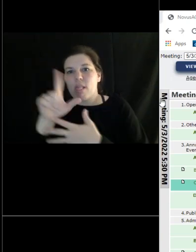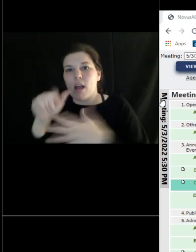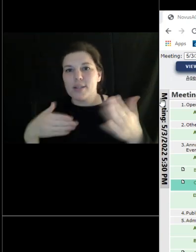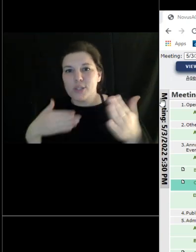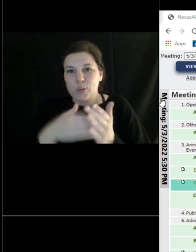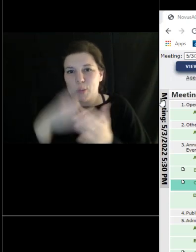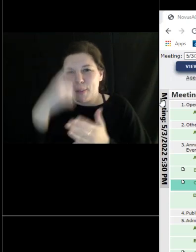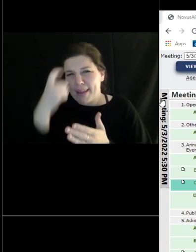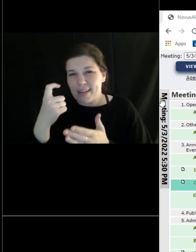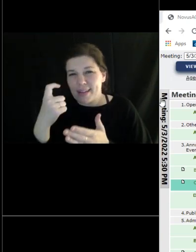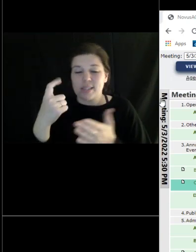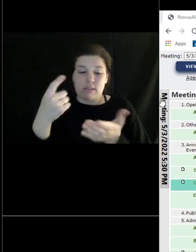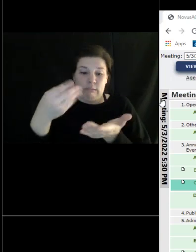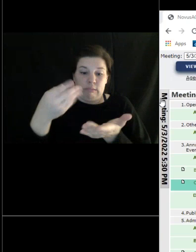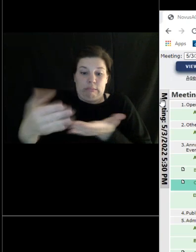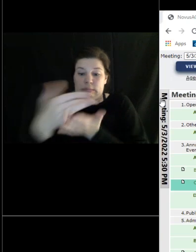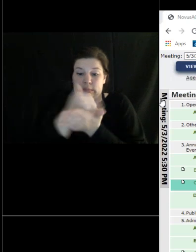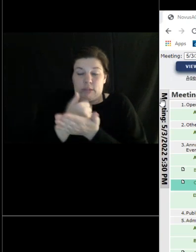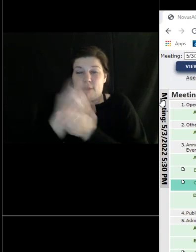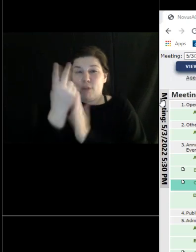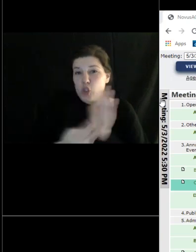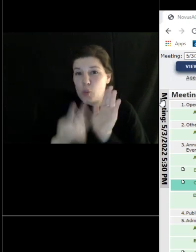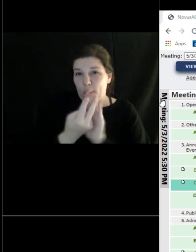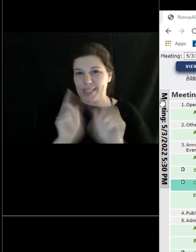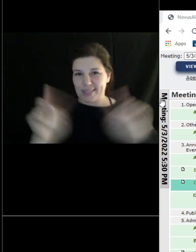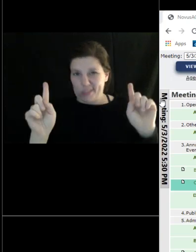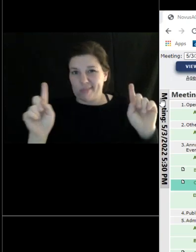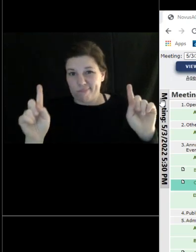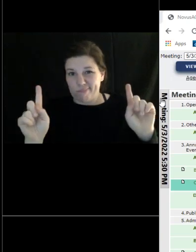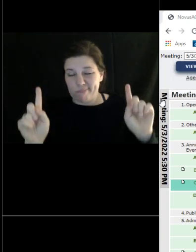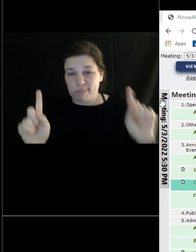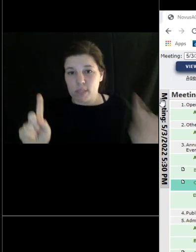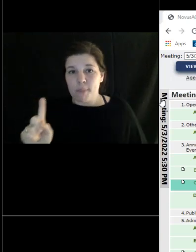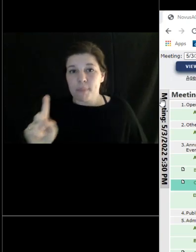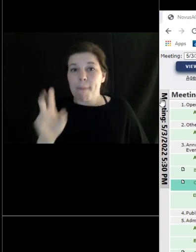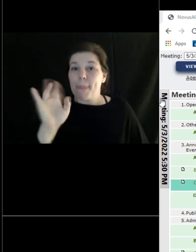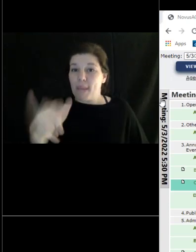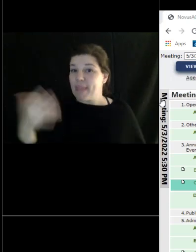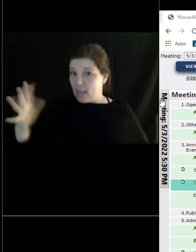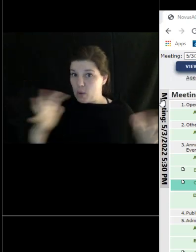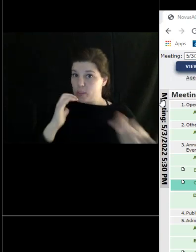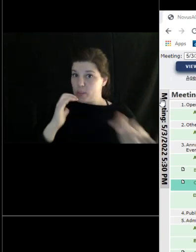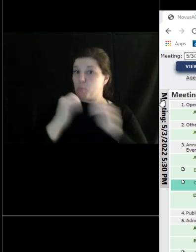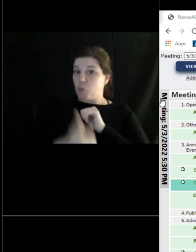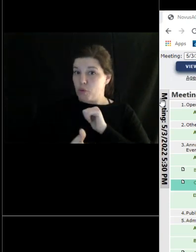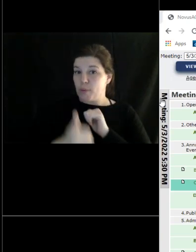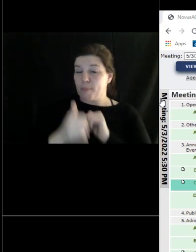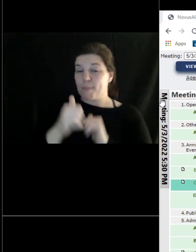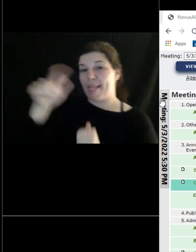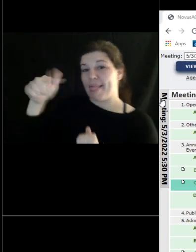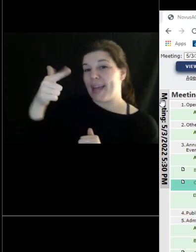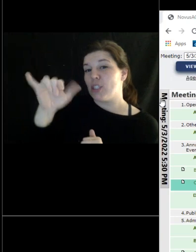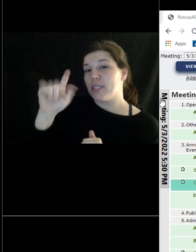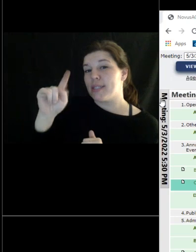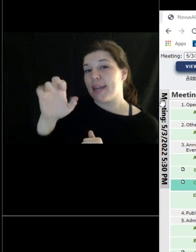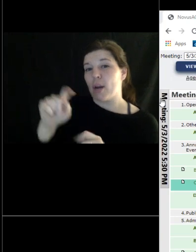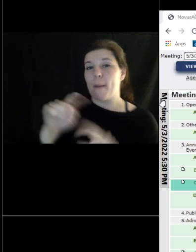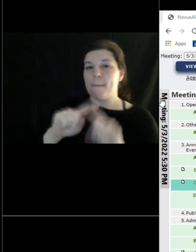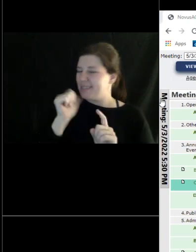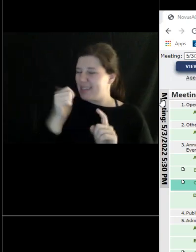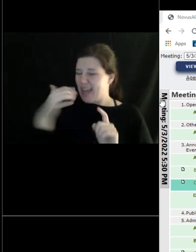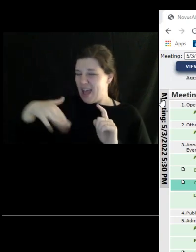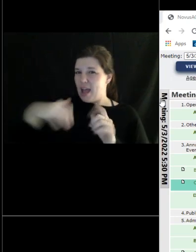2 hours. That bill was approved by the governor, or I'm sorry, was approved by the legislature, has not gone to the governor yet. Another similar bill